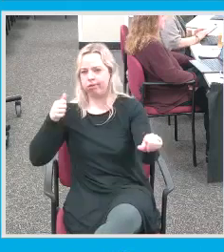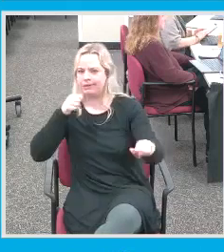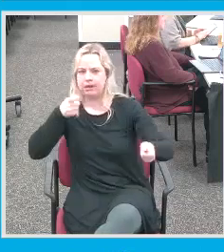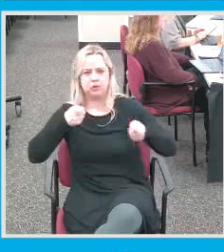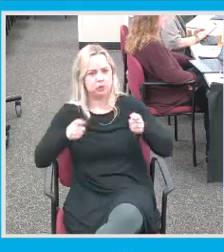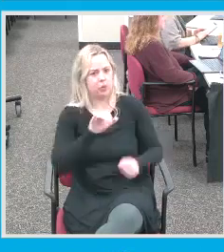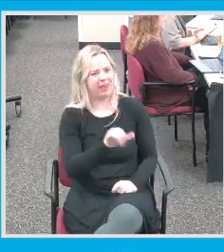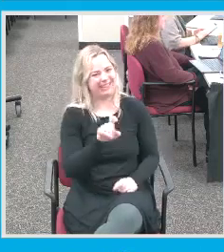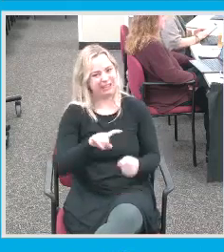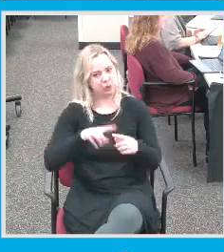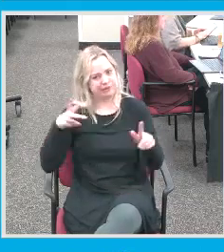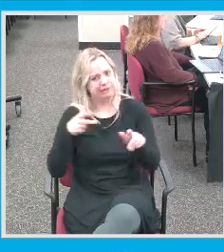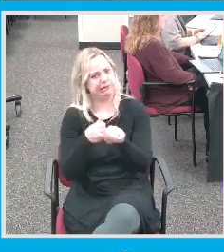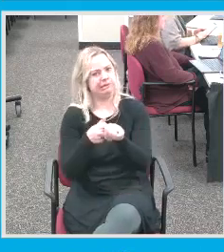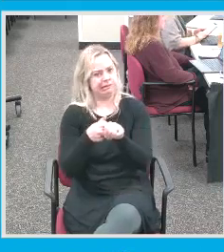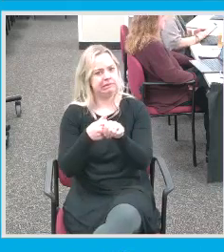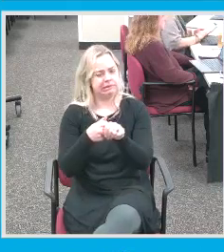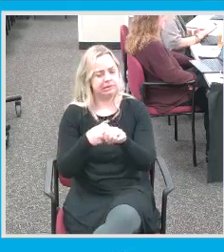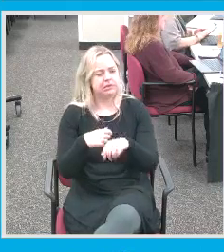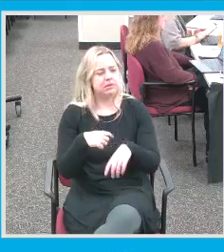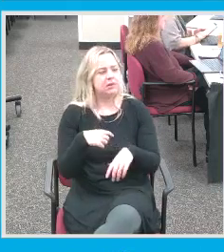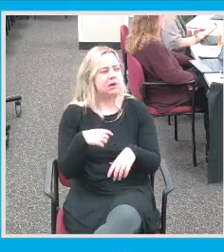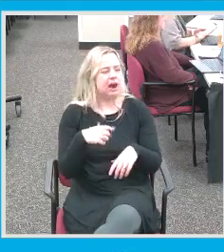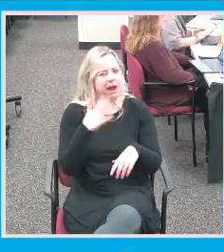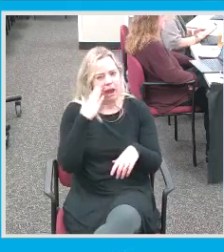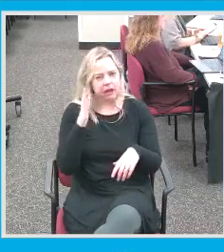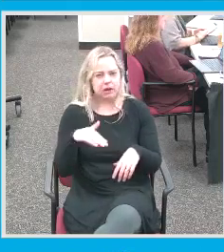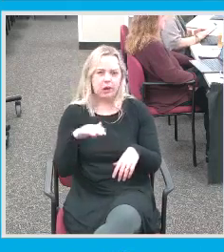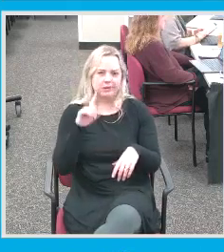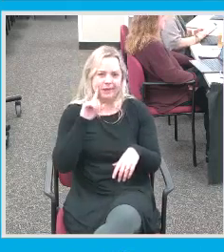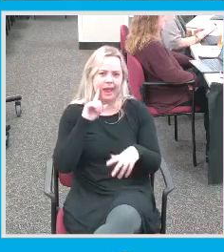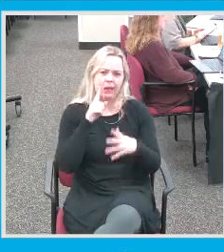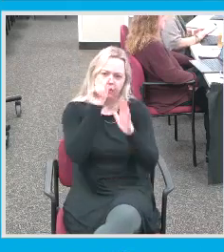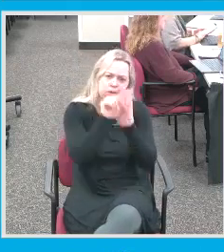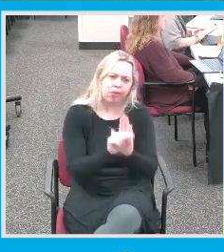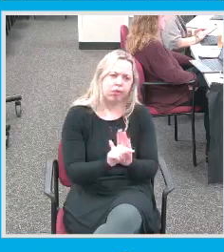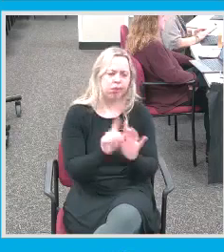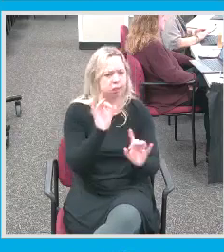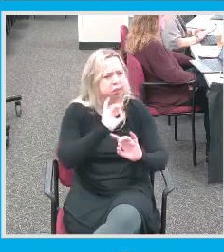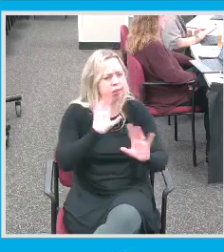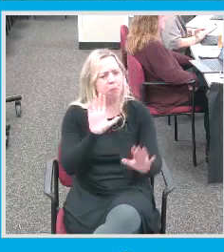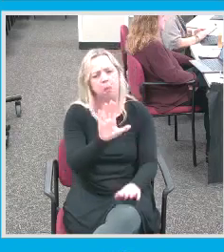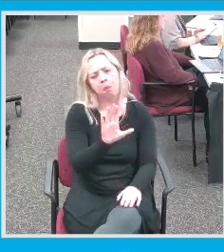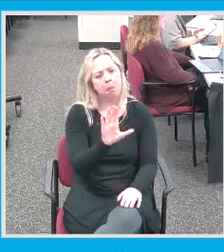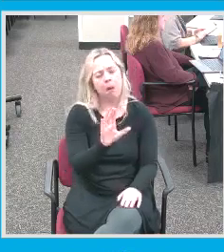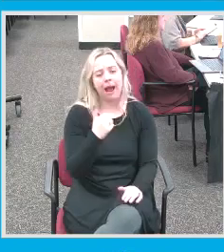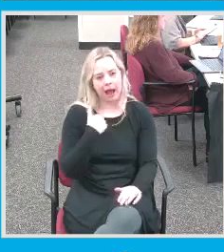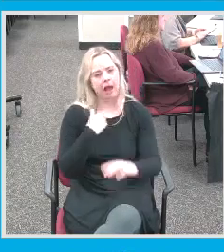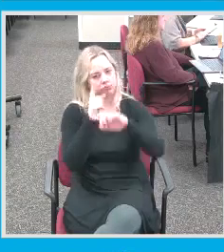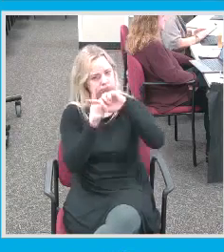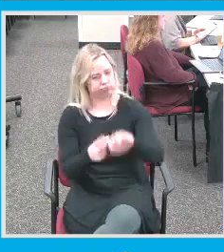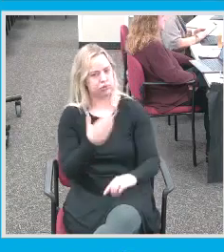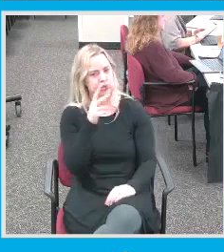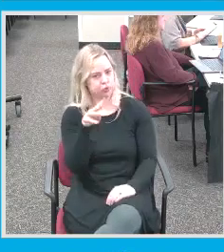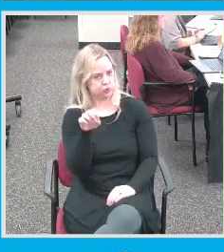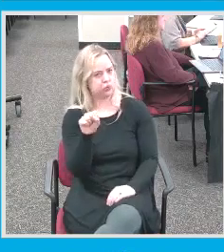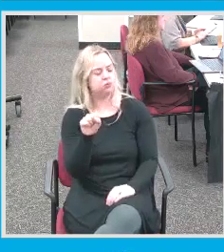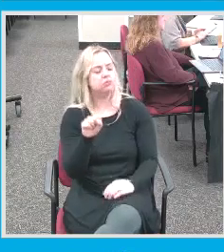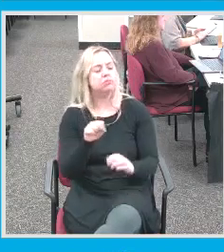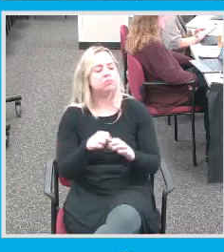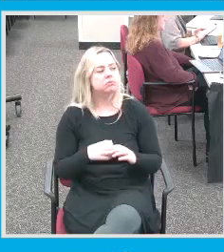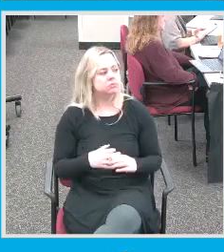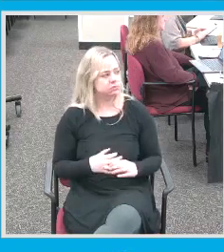So all that kind of sounds doom and gloom, but there is good news. In